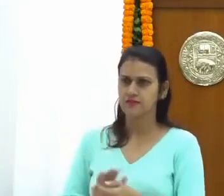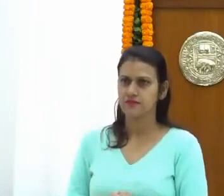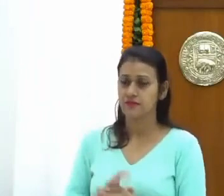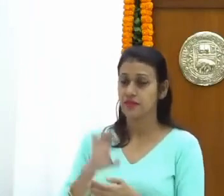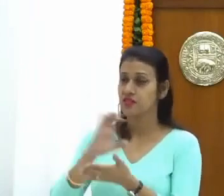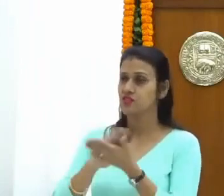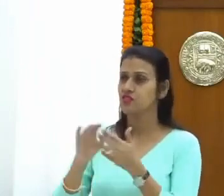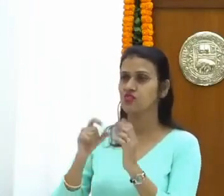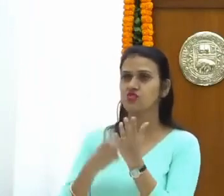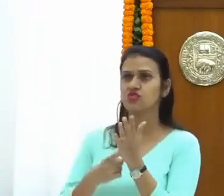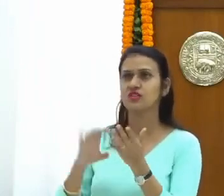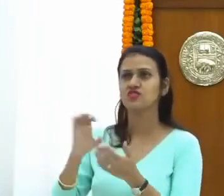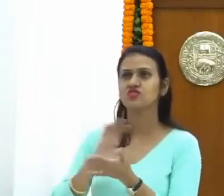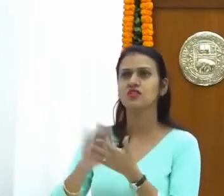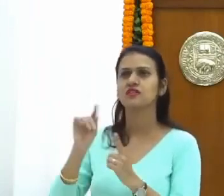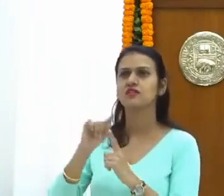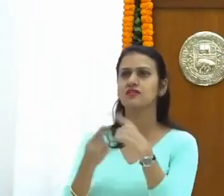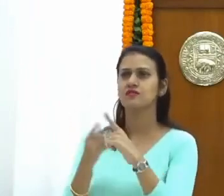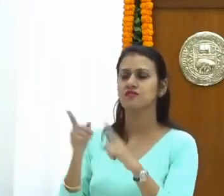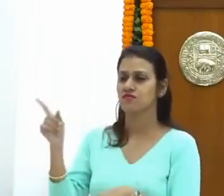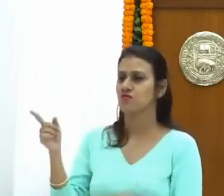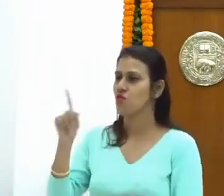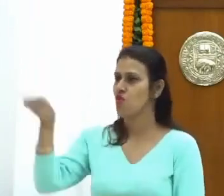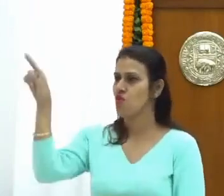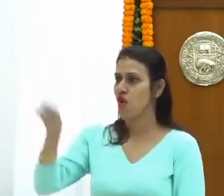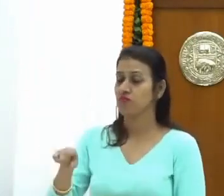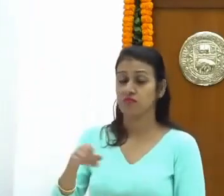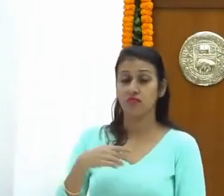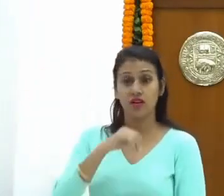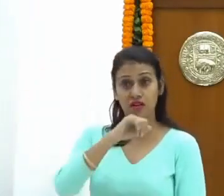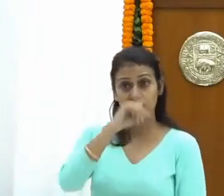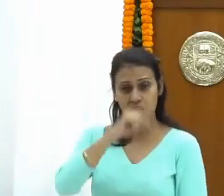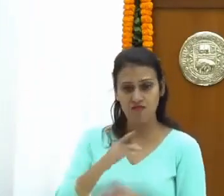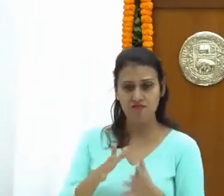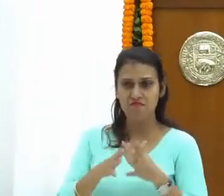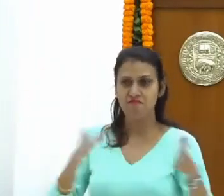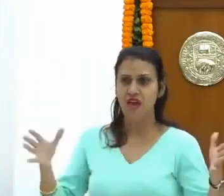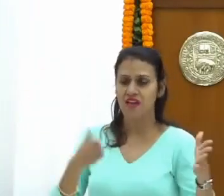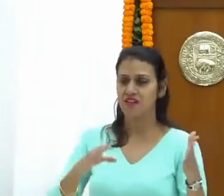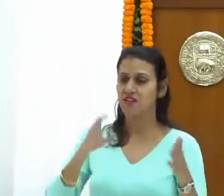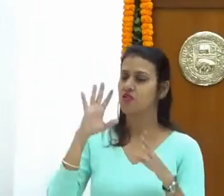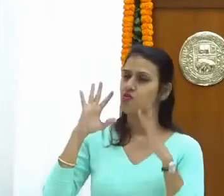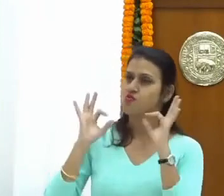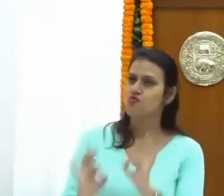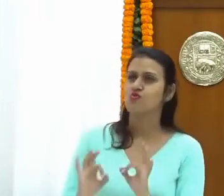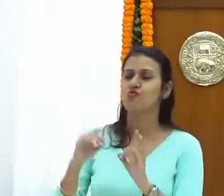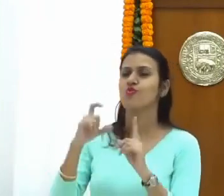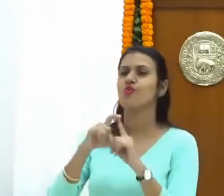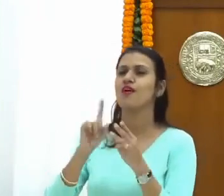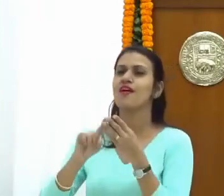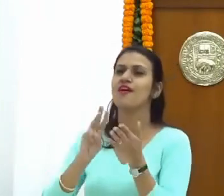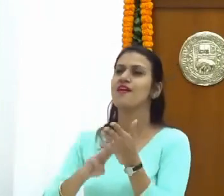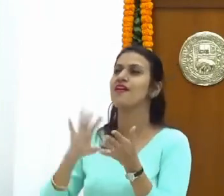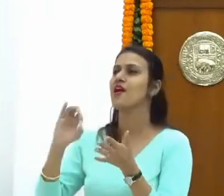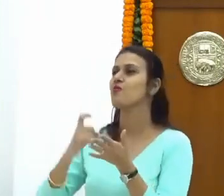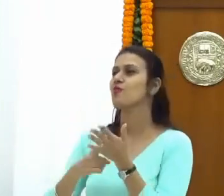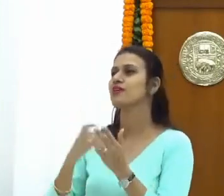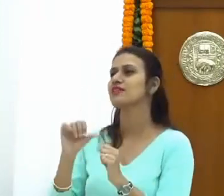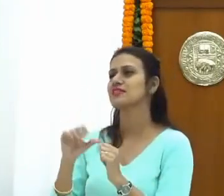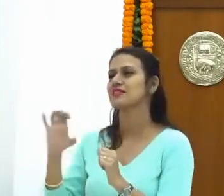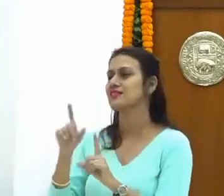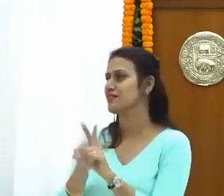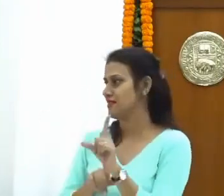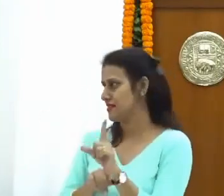Churchill, you were 100% wrong. India has the largest democracy and deep-rooted democracy. Now, Government of India has